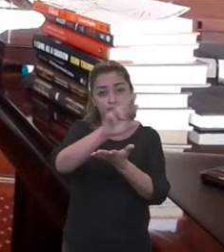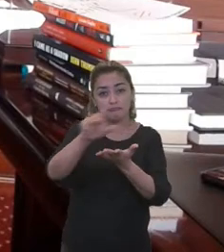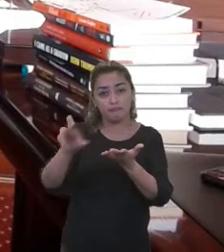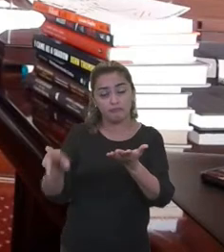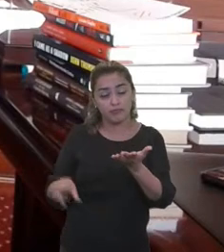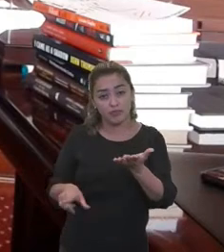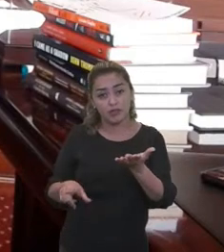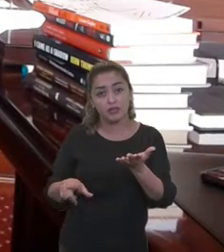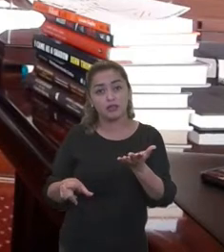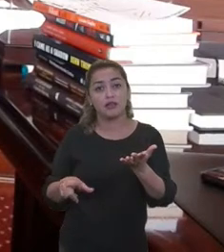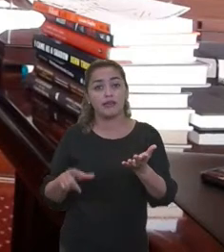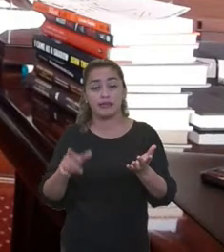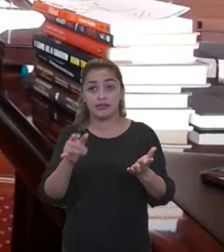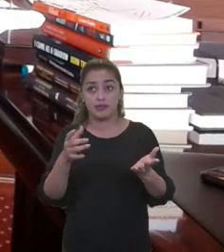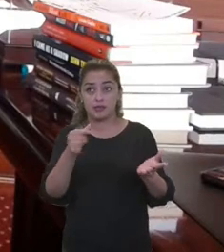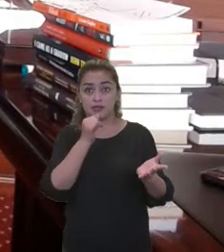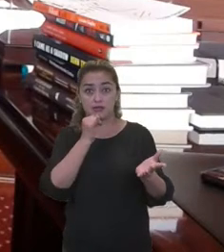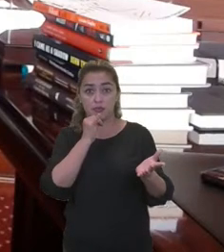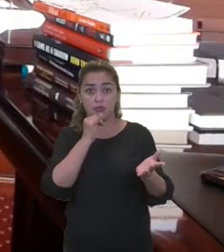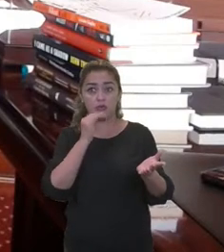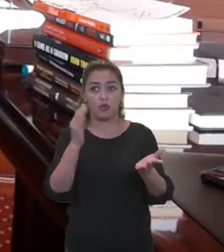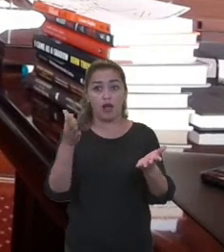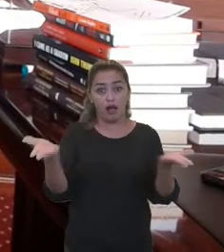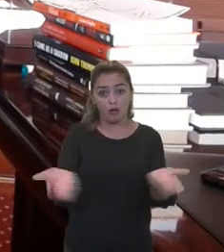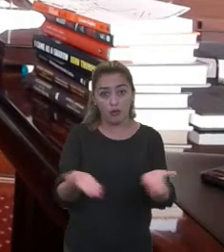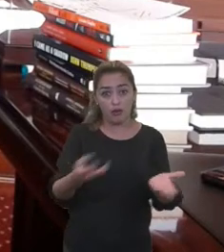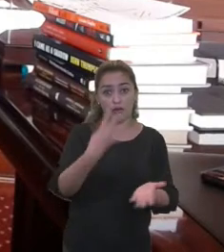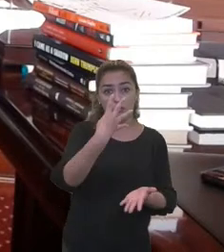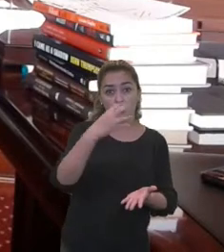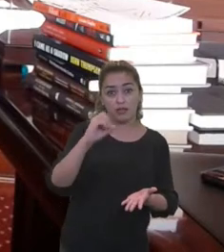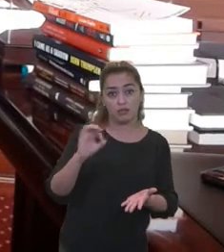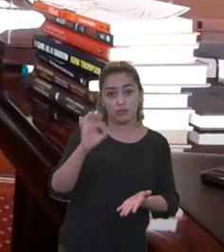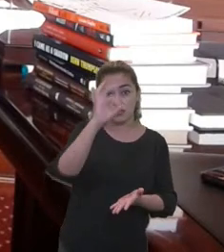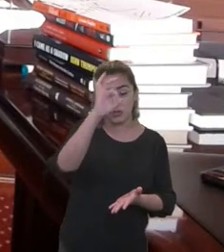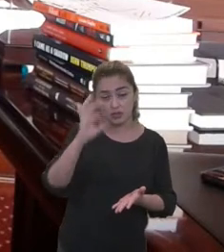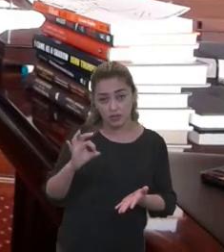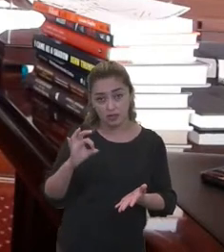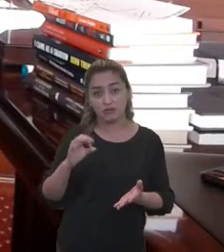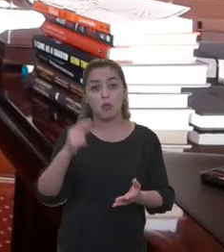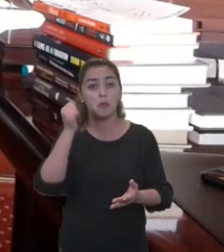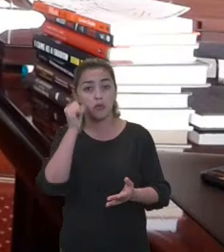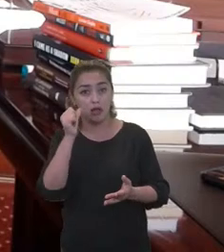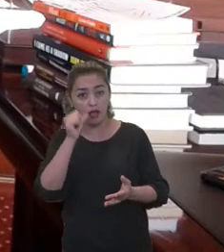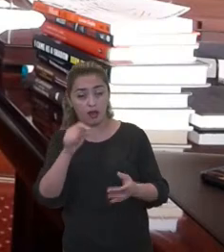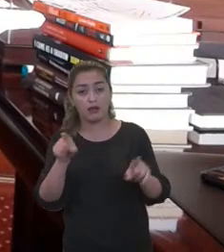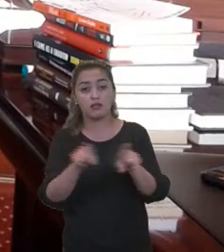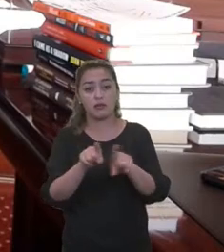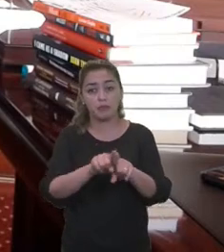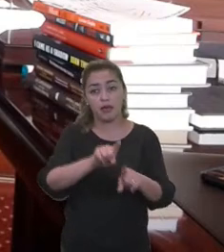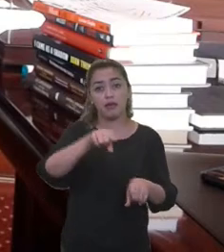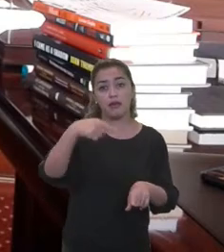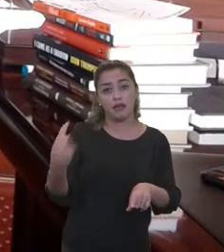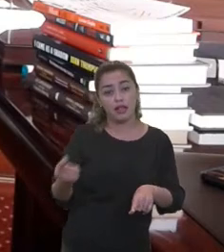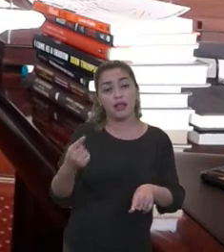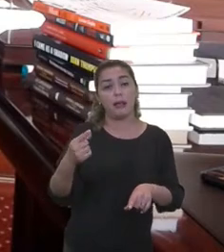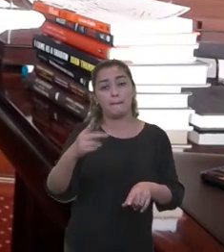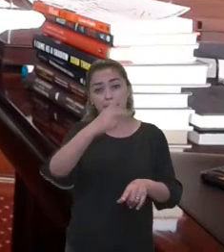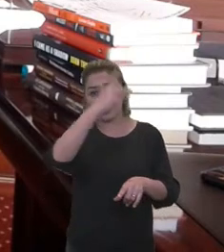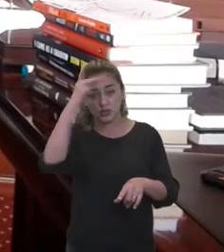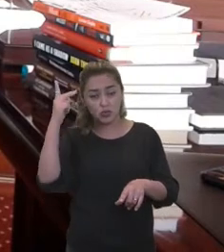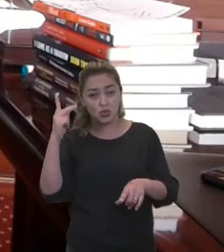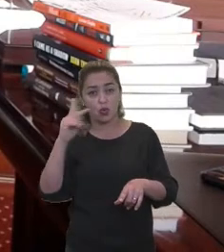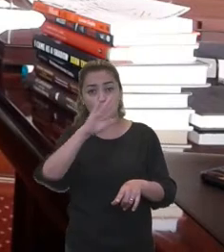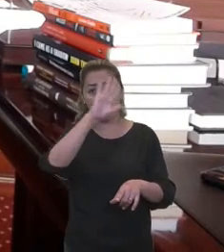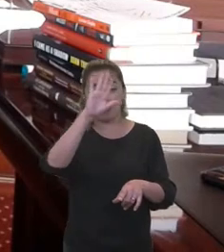50% people of color, and that background diversity has made us smarter. It's made us look more like